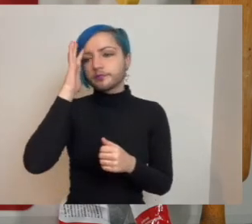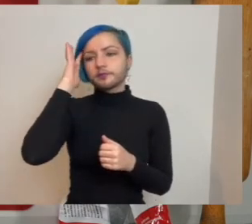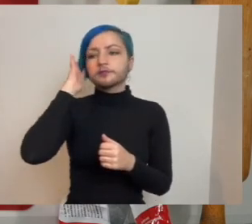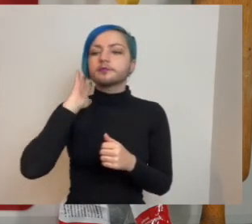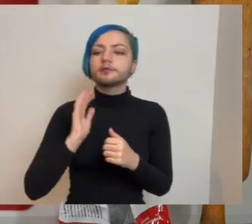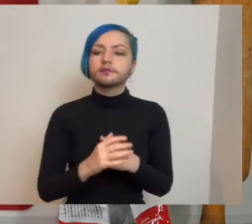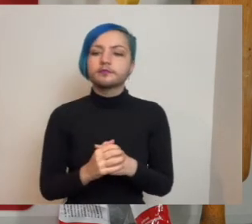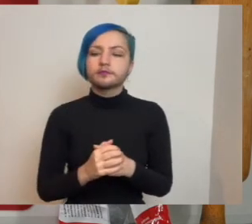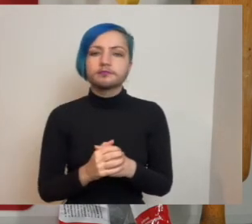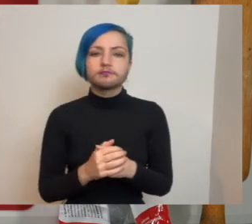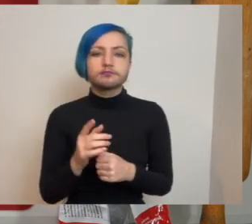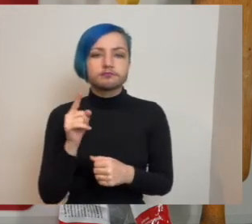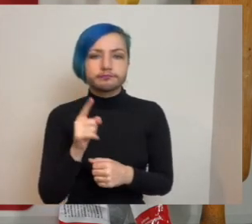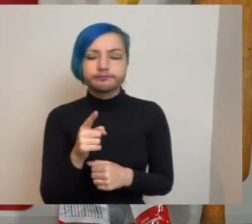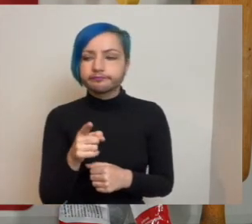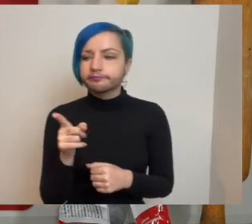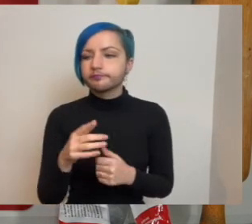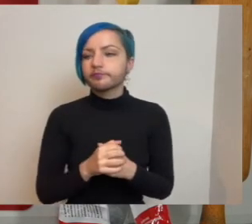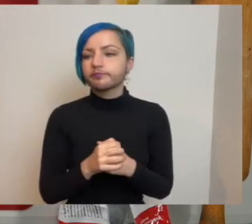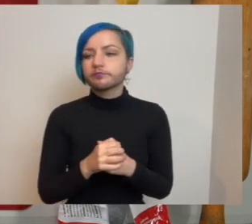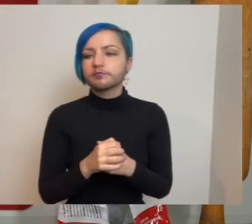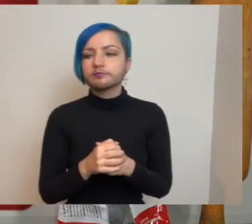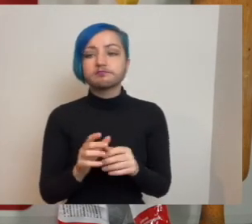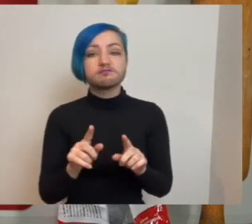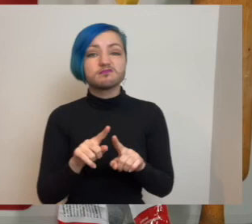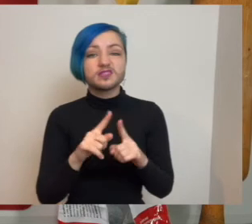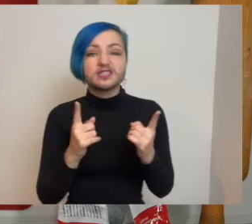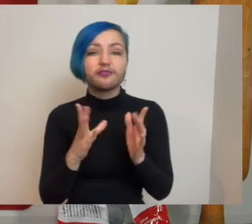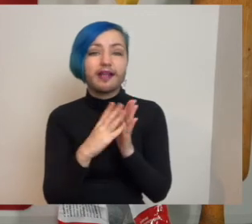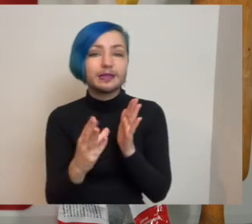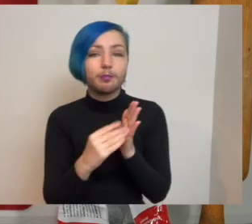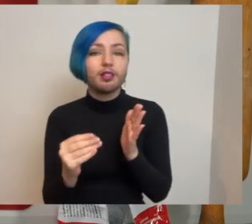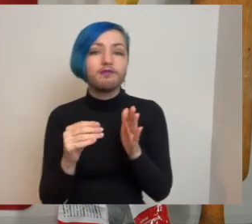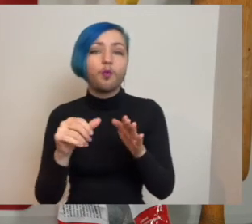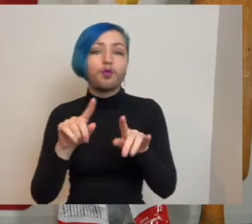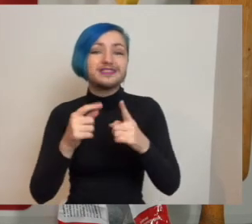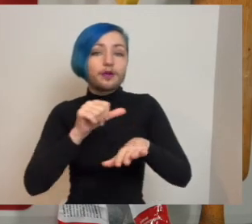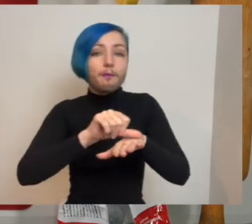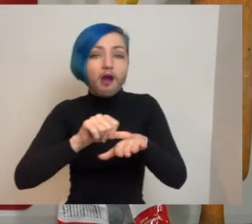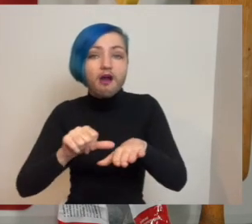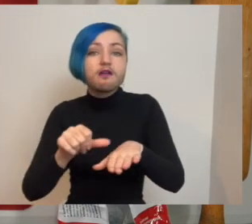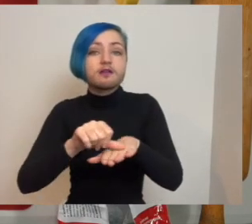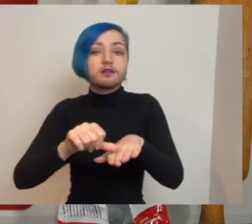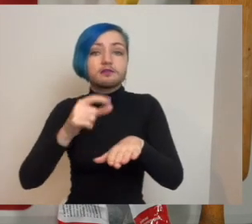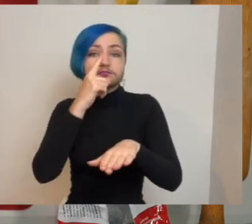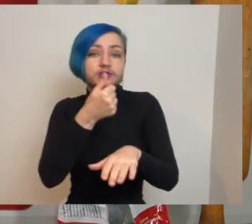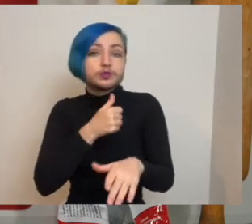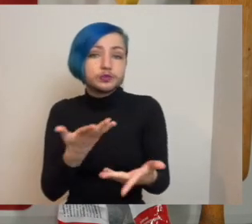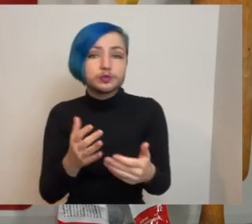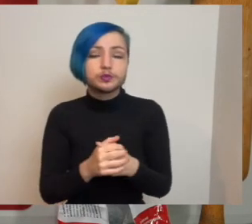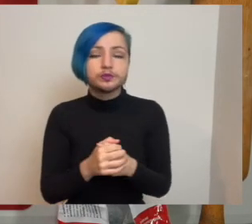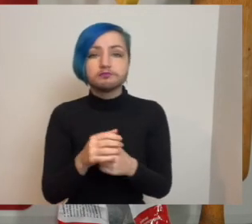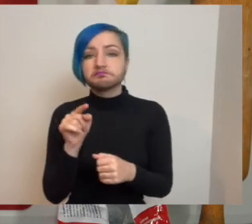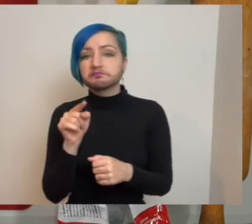And yeah, these are just some different kind of marks that you might want to introduce. These